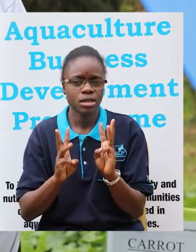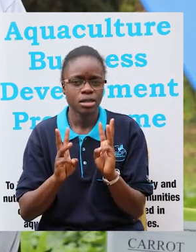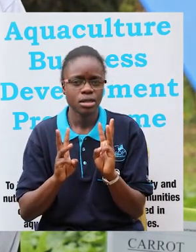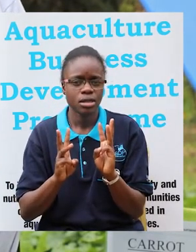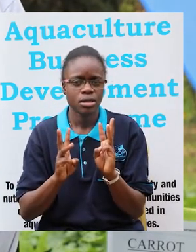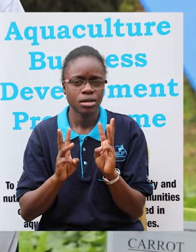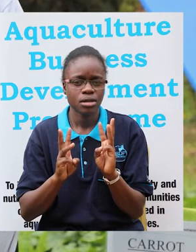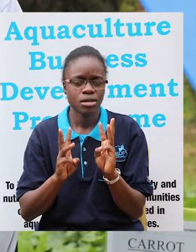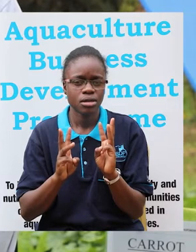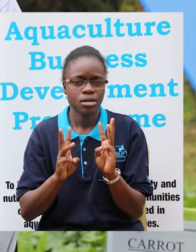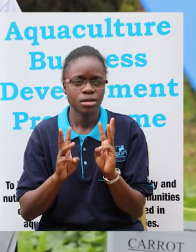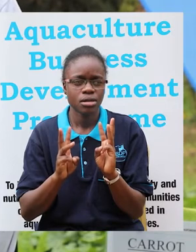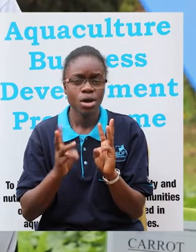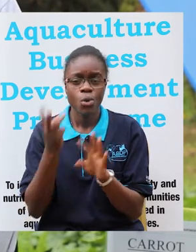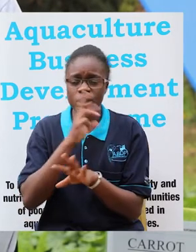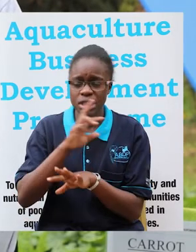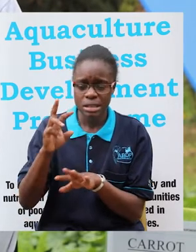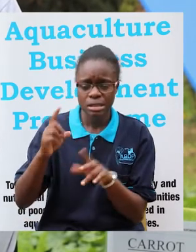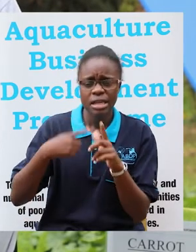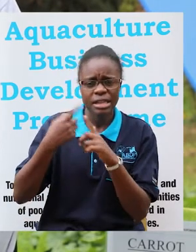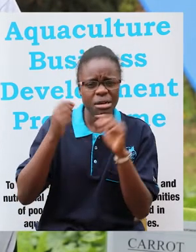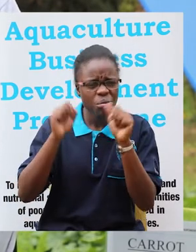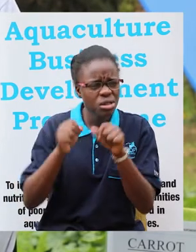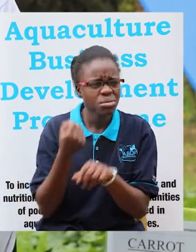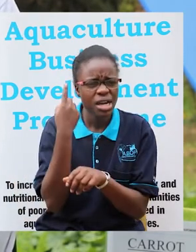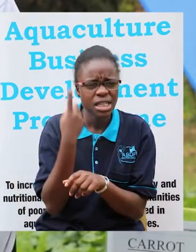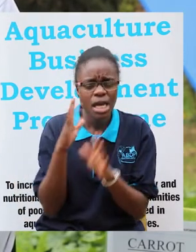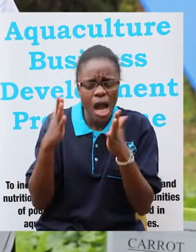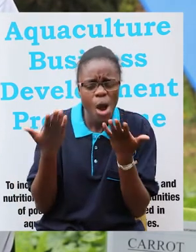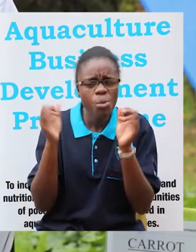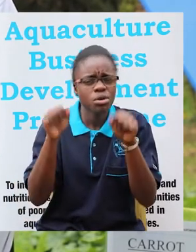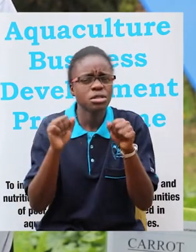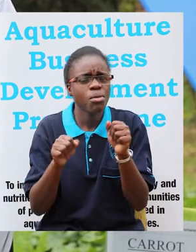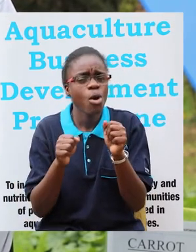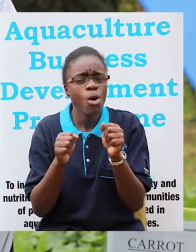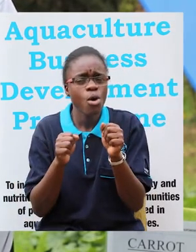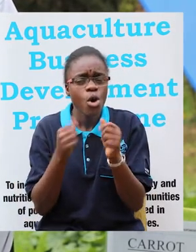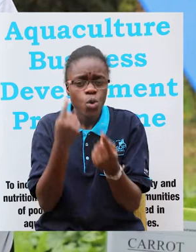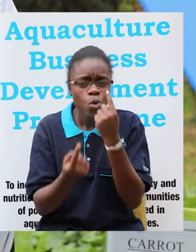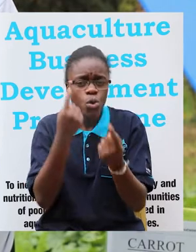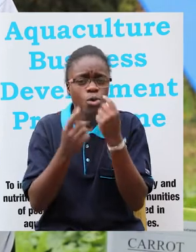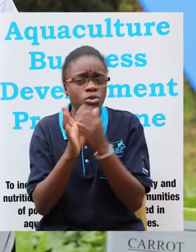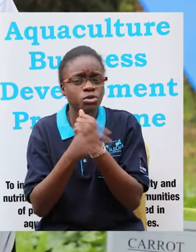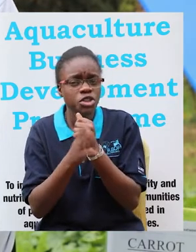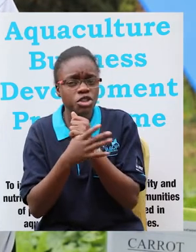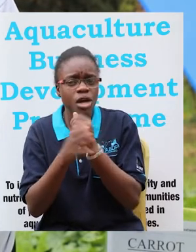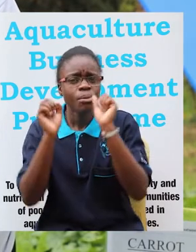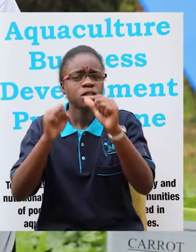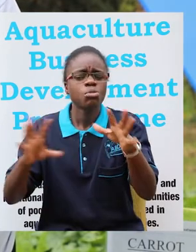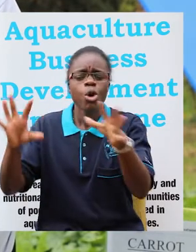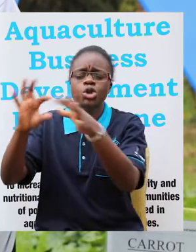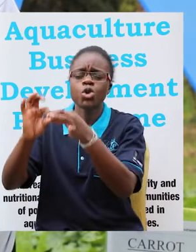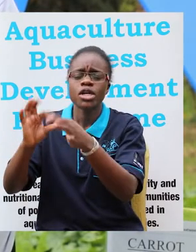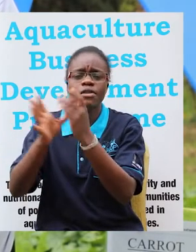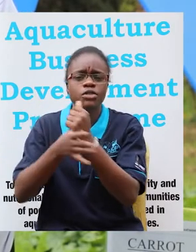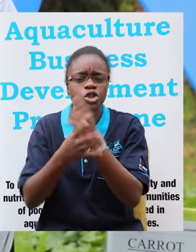are going to see and understand how can we prepare food, fish. What do we combine our